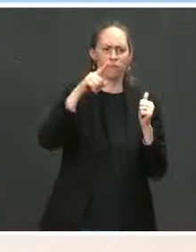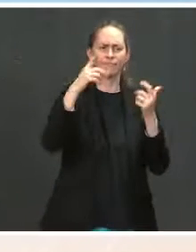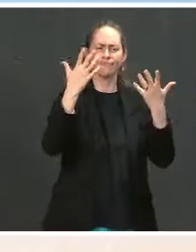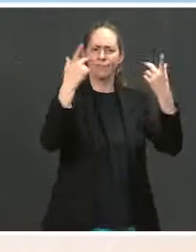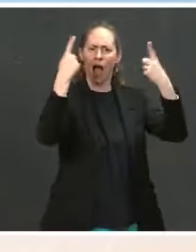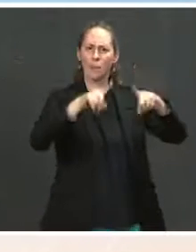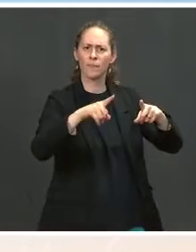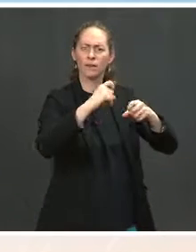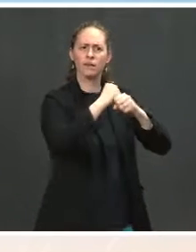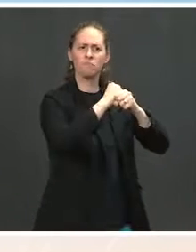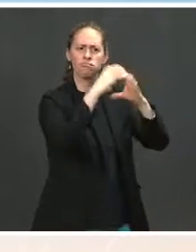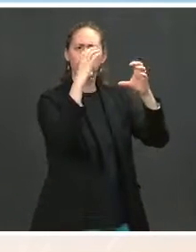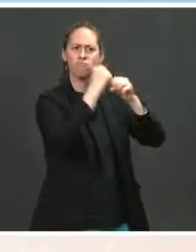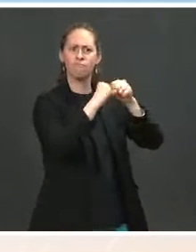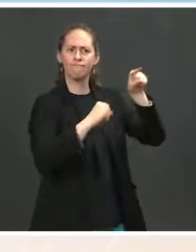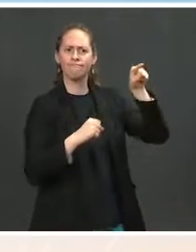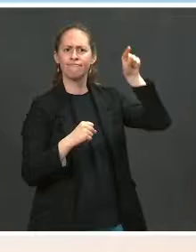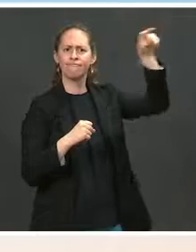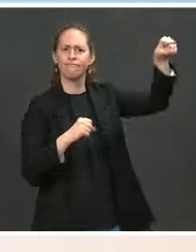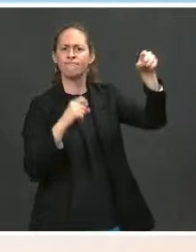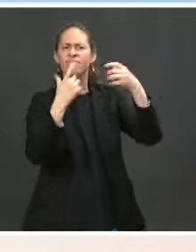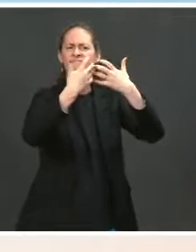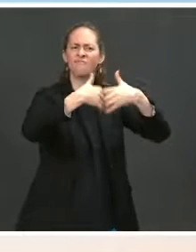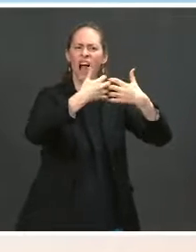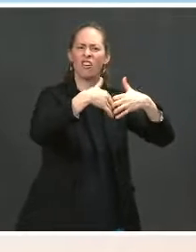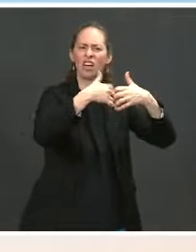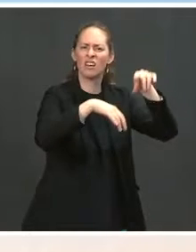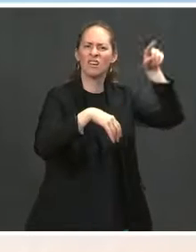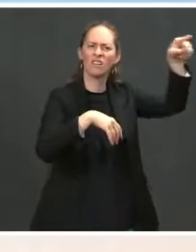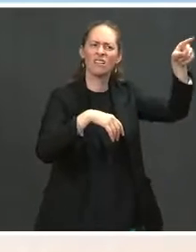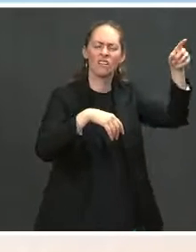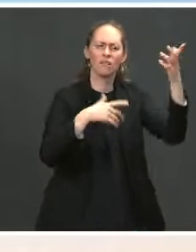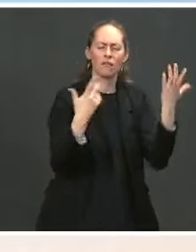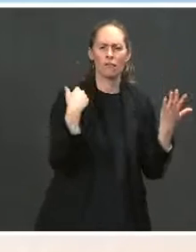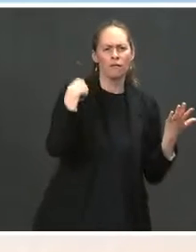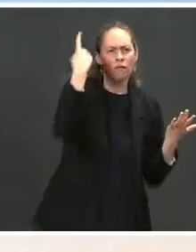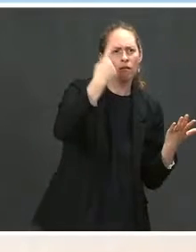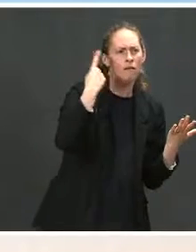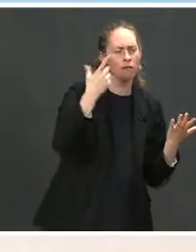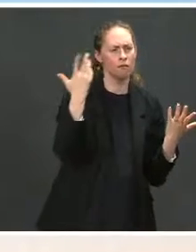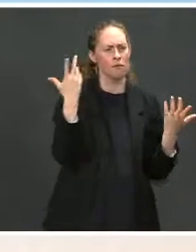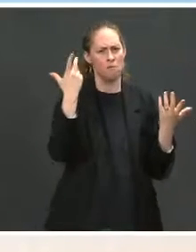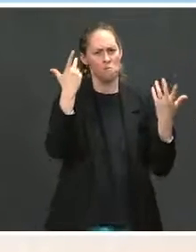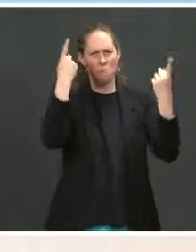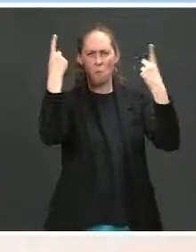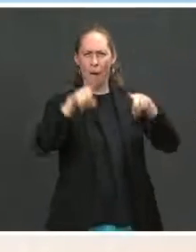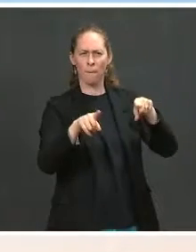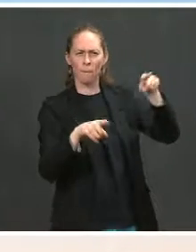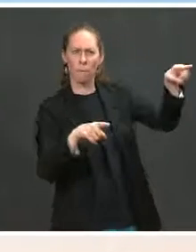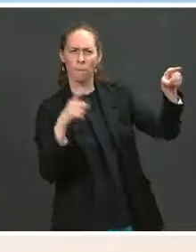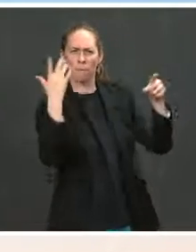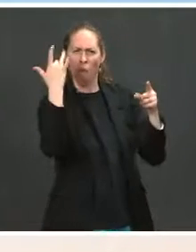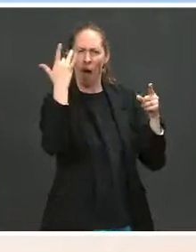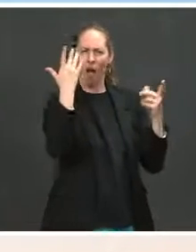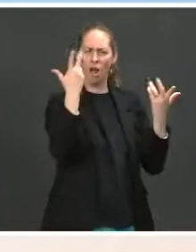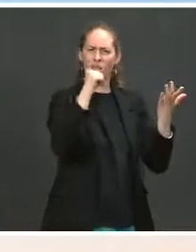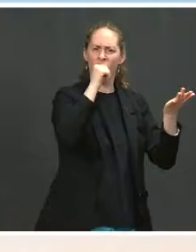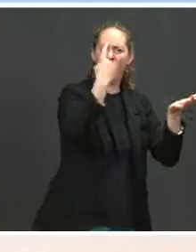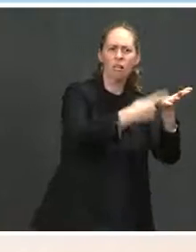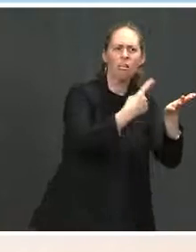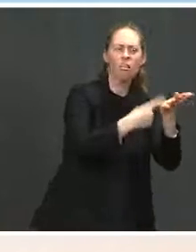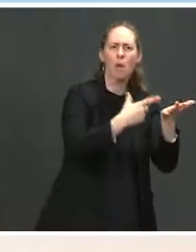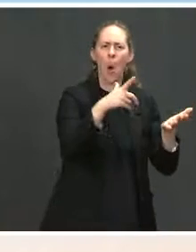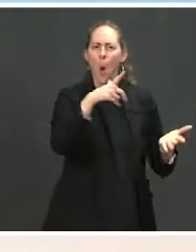site. What's behind your reluctance to discuss what happened, who did it, what